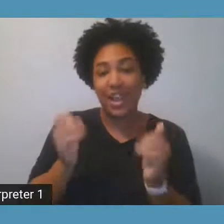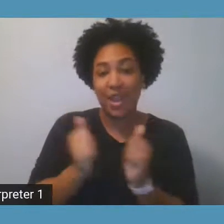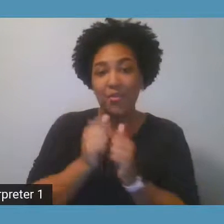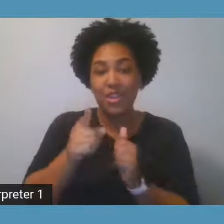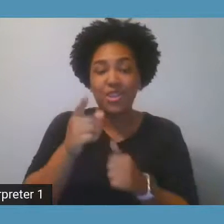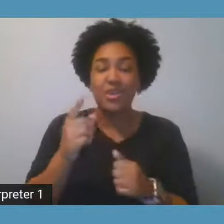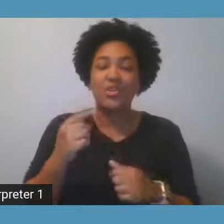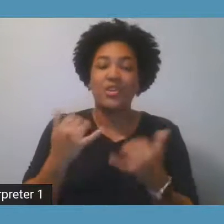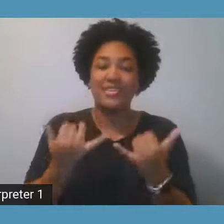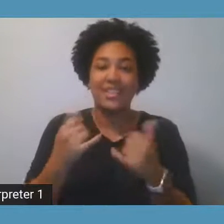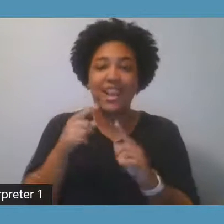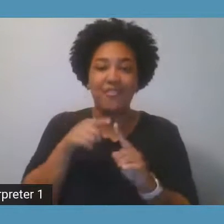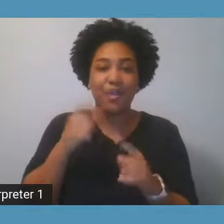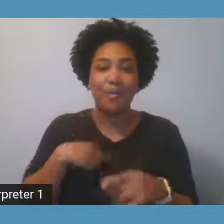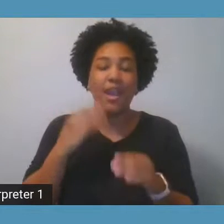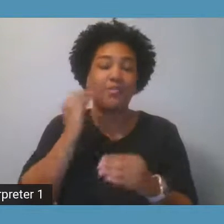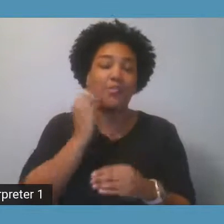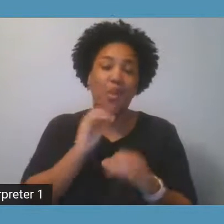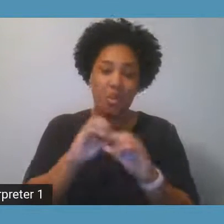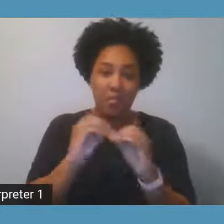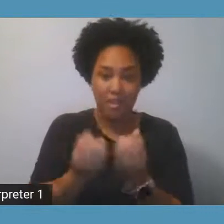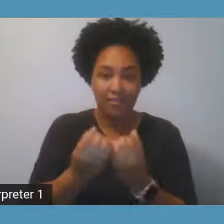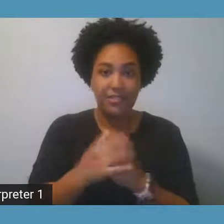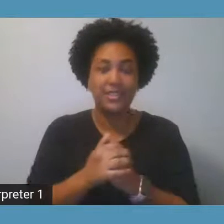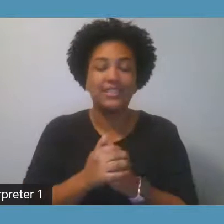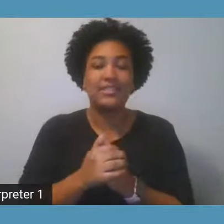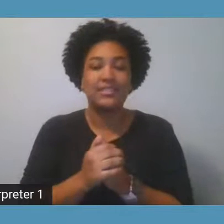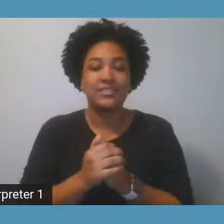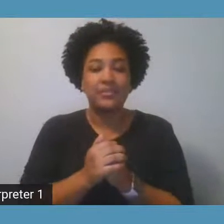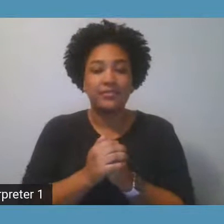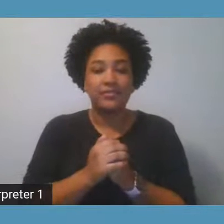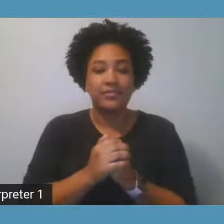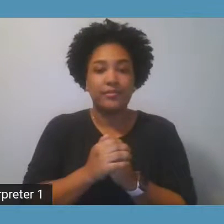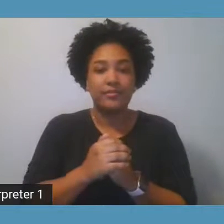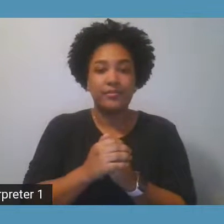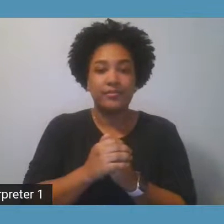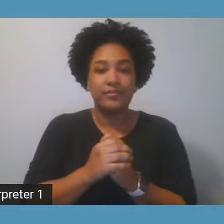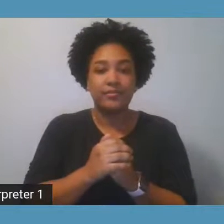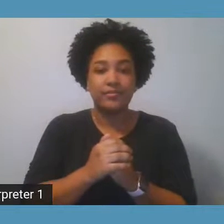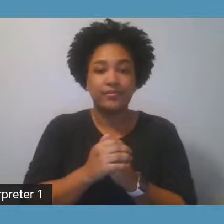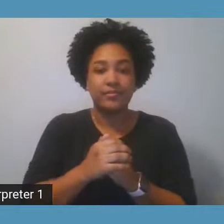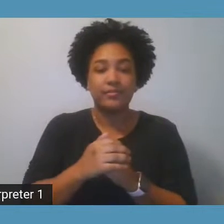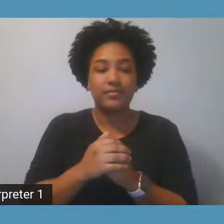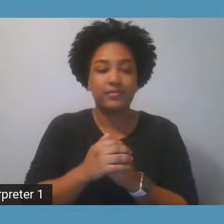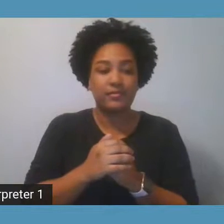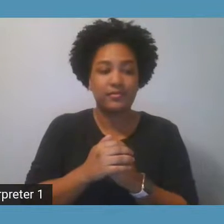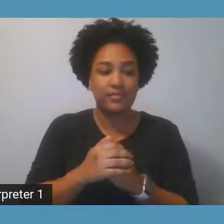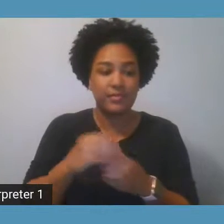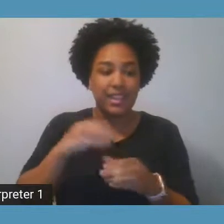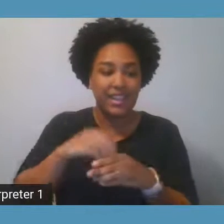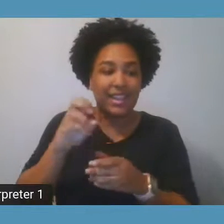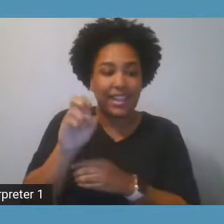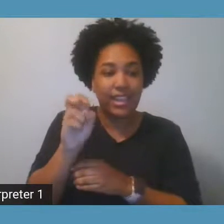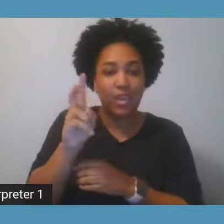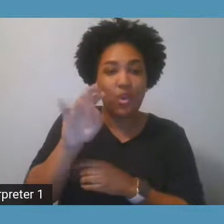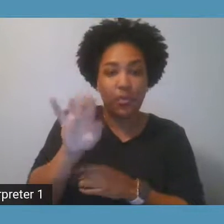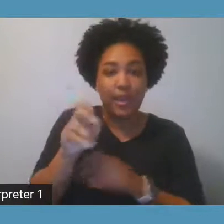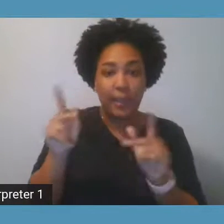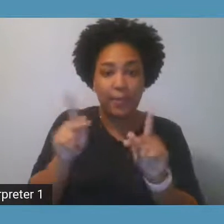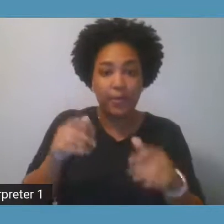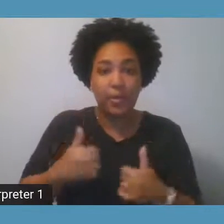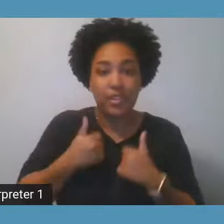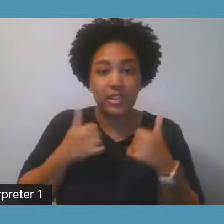the historic and ancestral homelands of the Erie people, which later became part of the Seneca and the greater Haudenosaunee